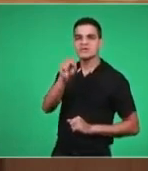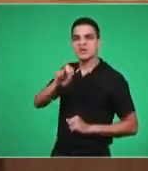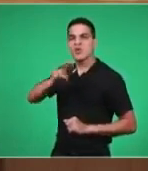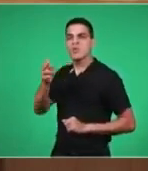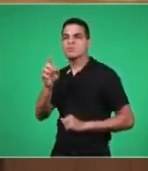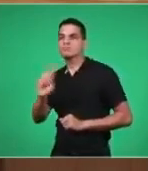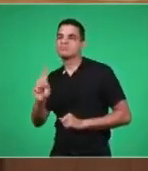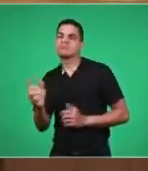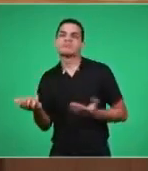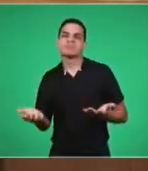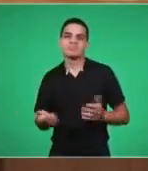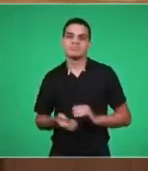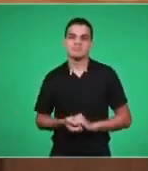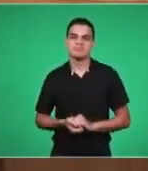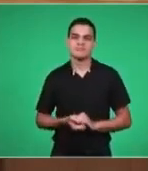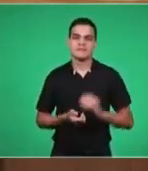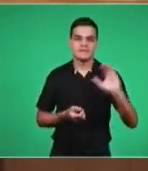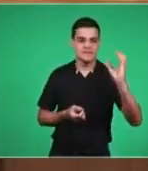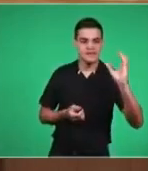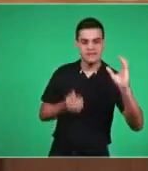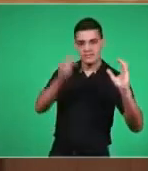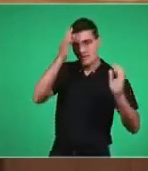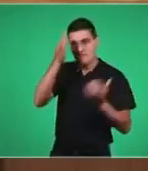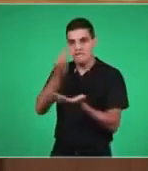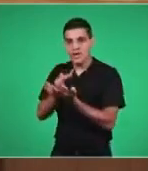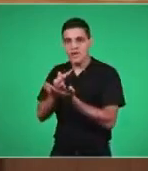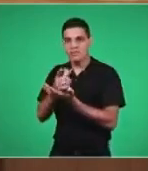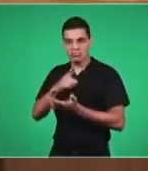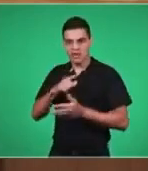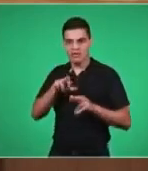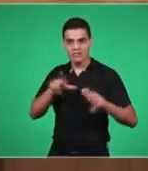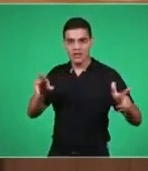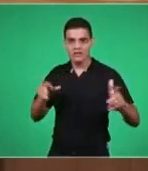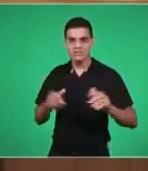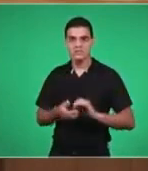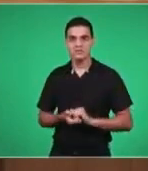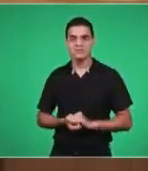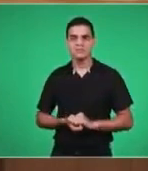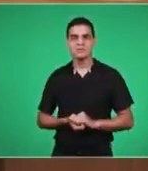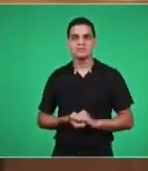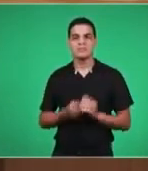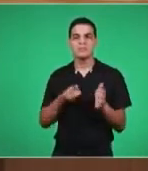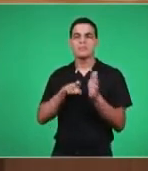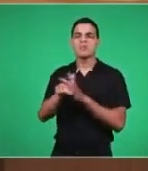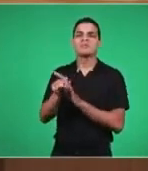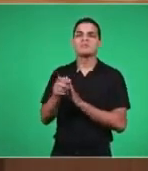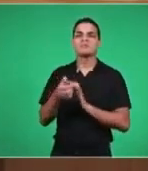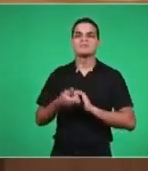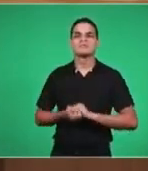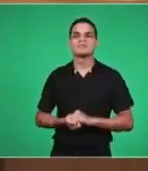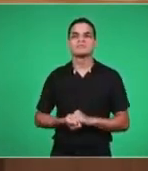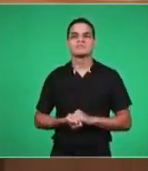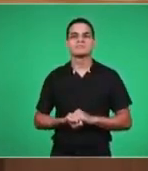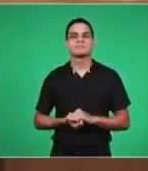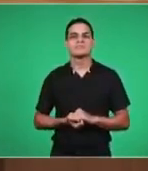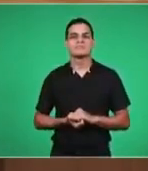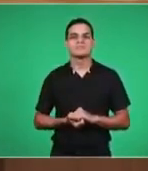Yes or no? Science and faith. This is the question that I'm